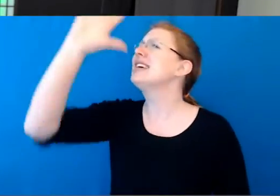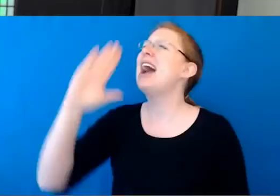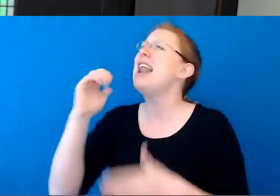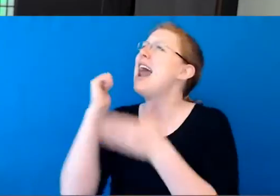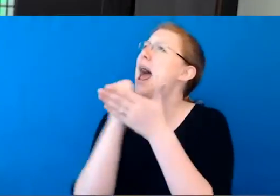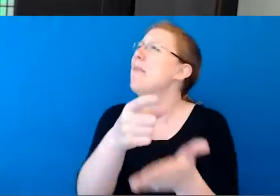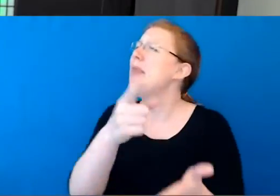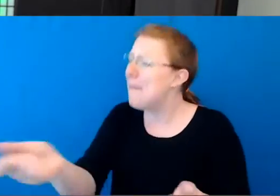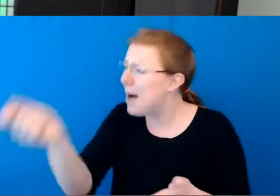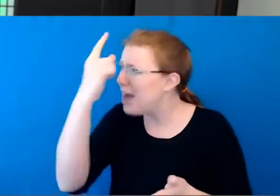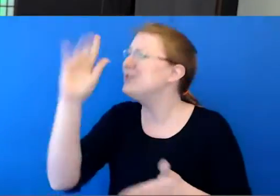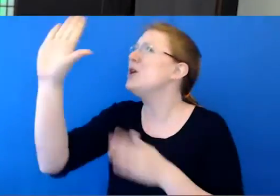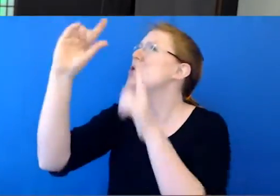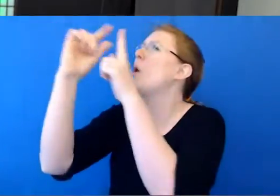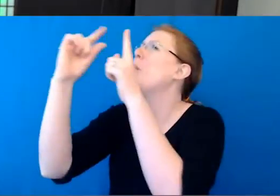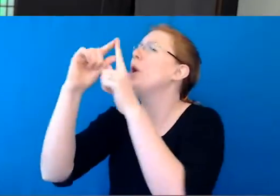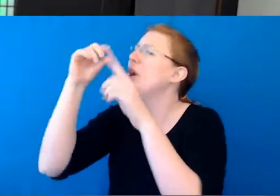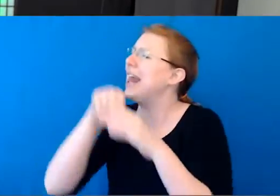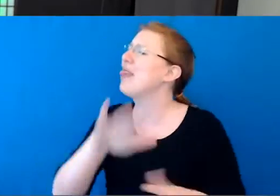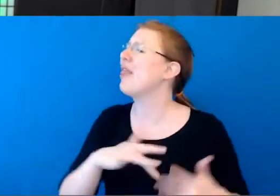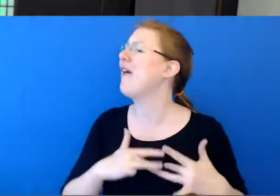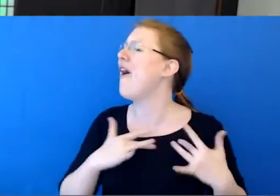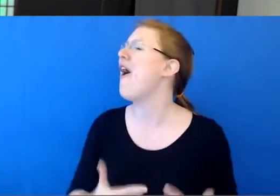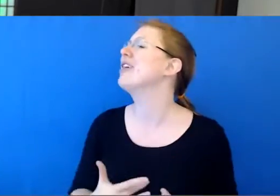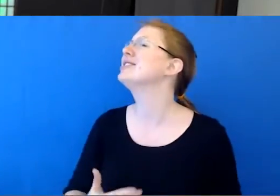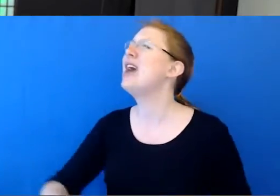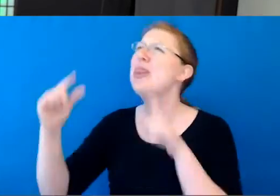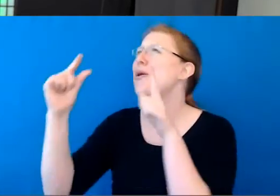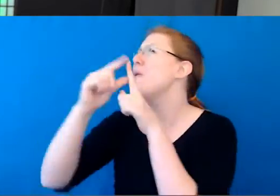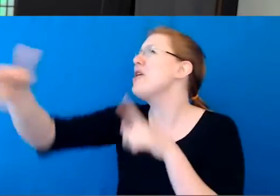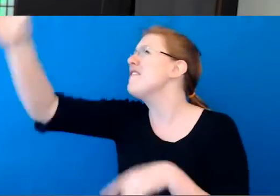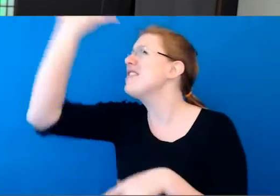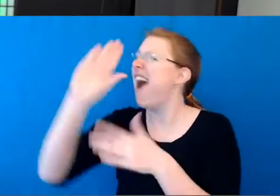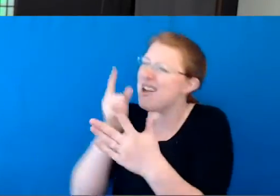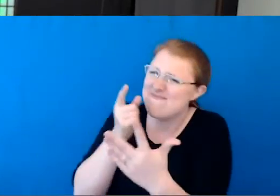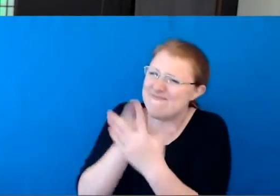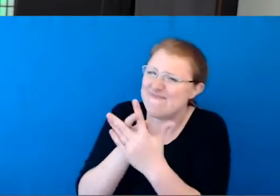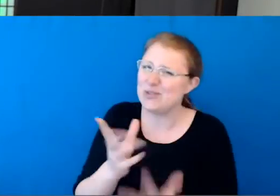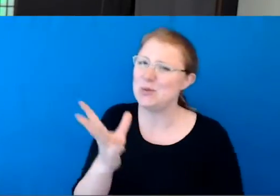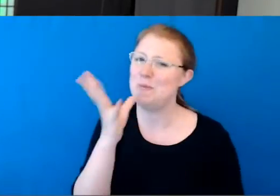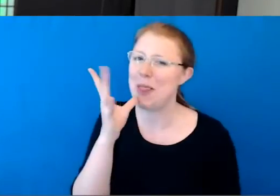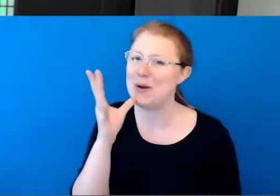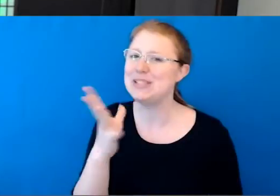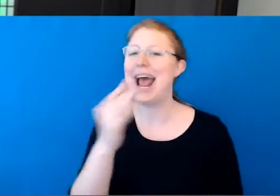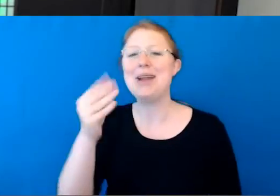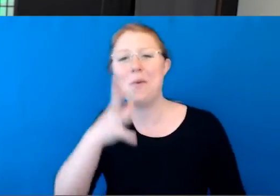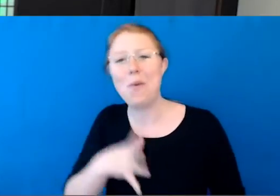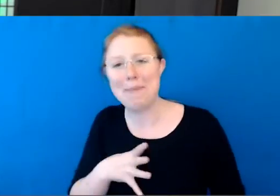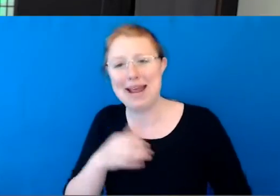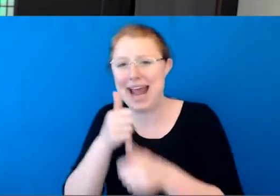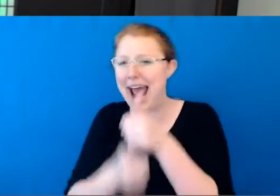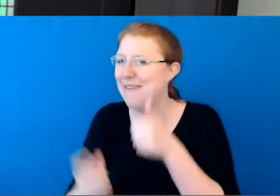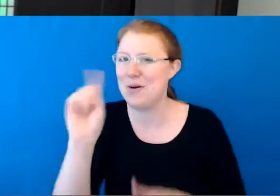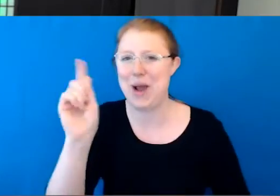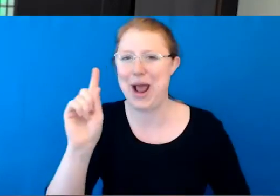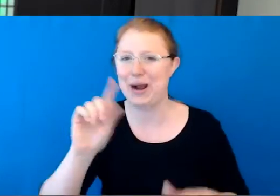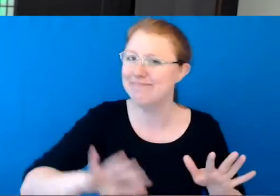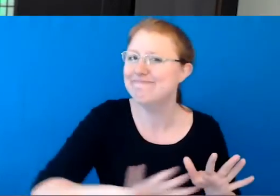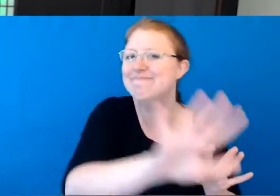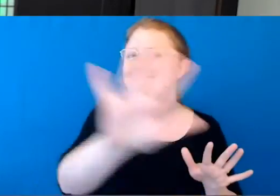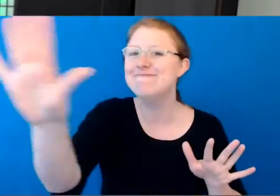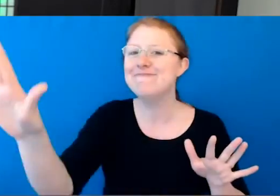their hearts. Lord, let your word, the word of God, minister to the hearts of moms and women everywhere. And Lord, may we